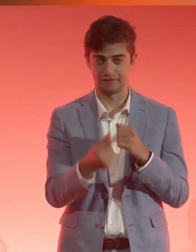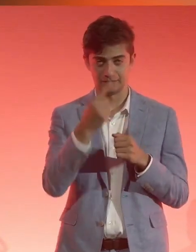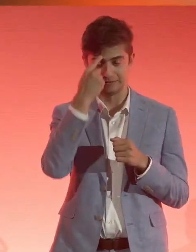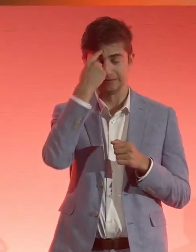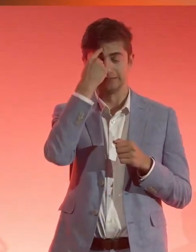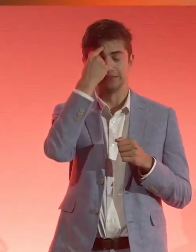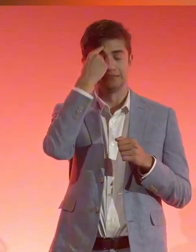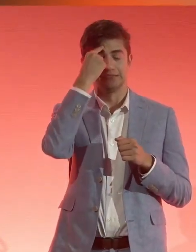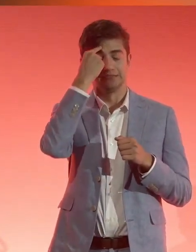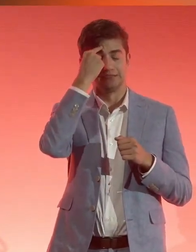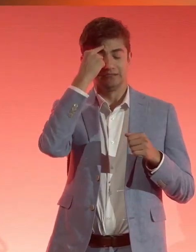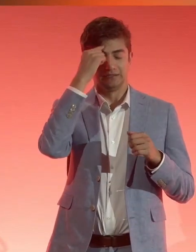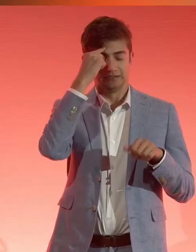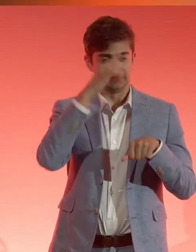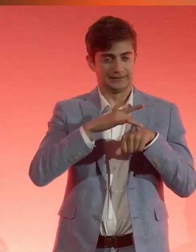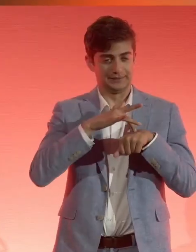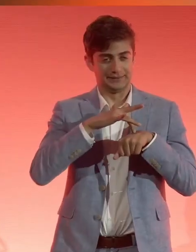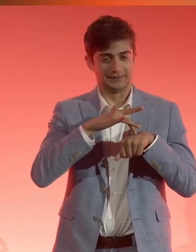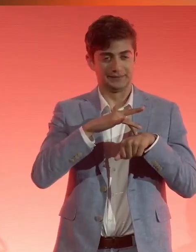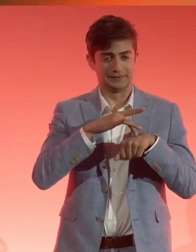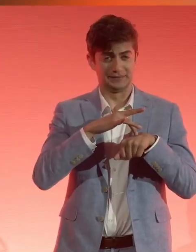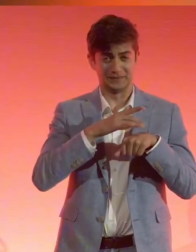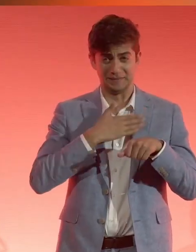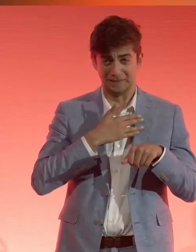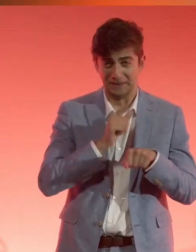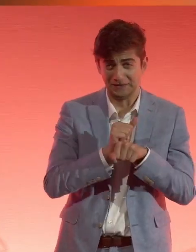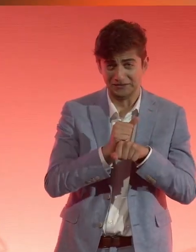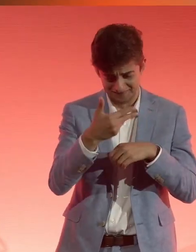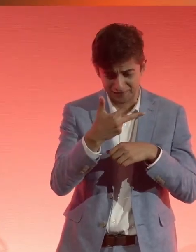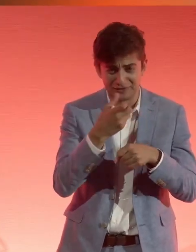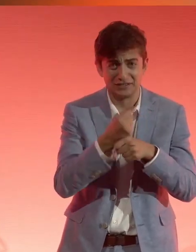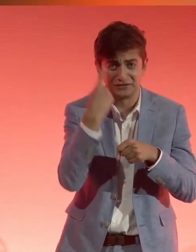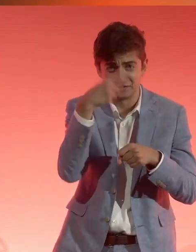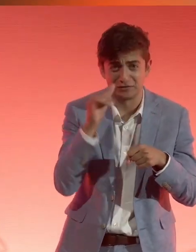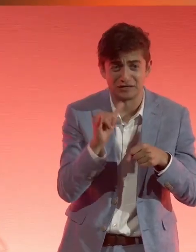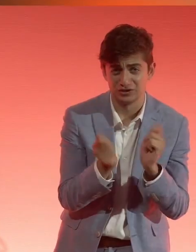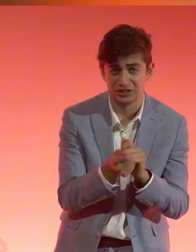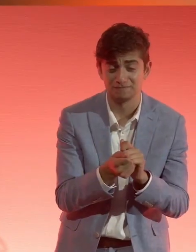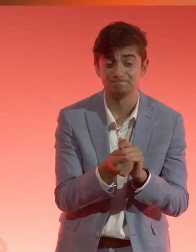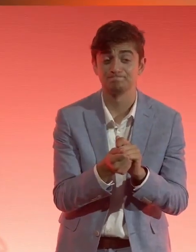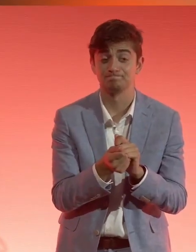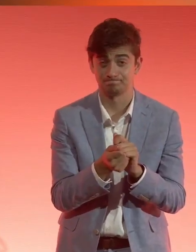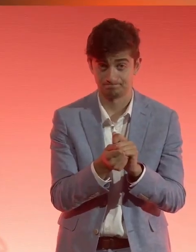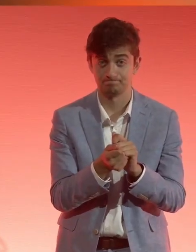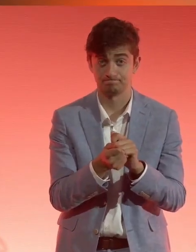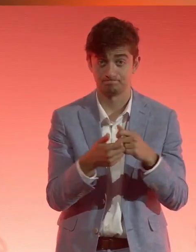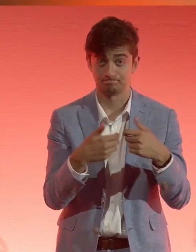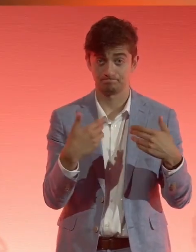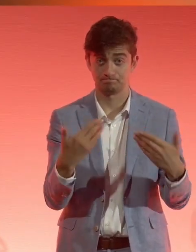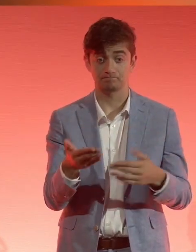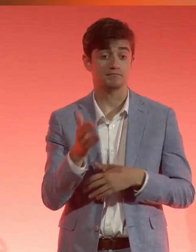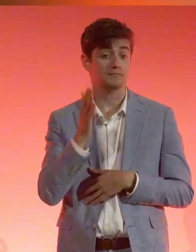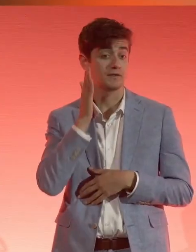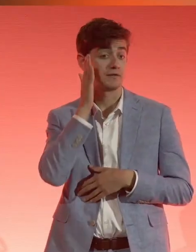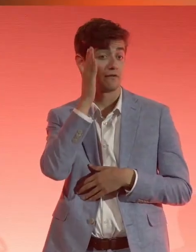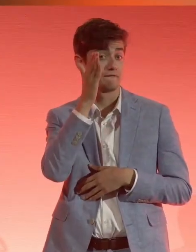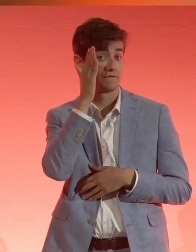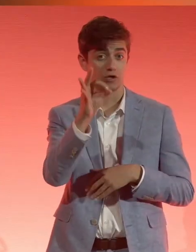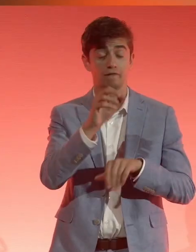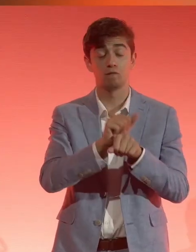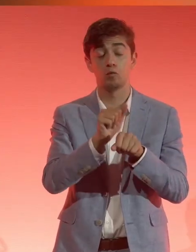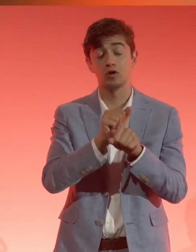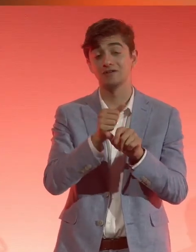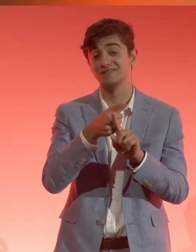for almost everybody here. What is our job going to look like in 3 years? And our teams? Well, the future of work is